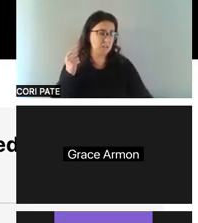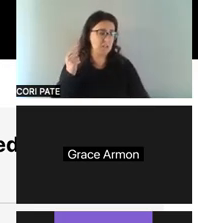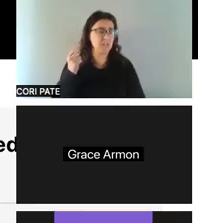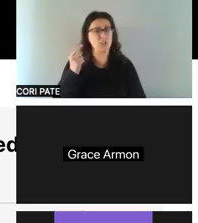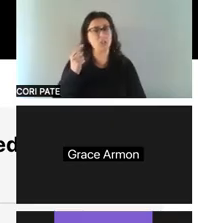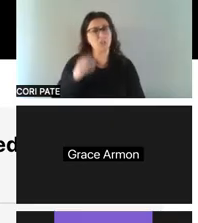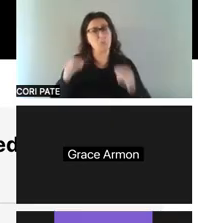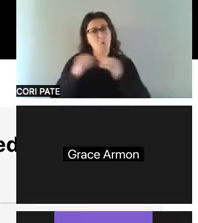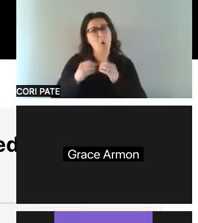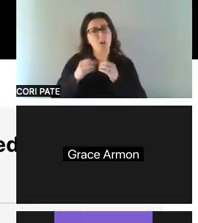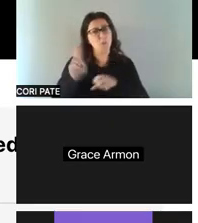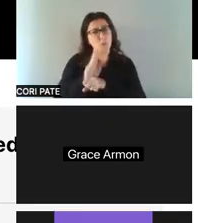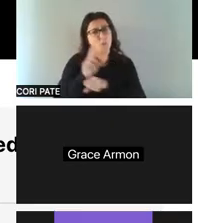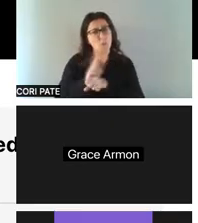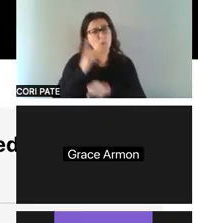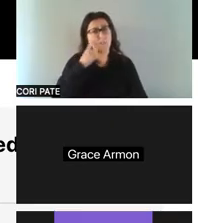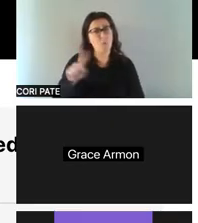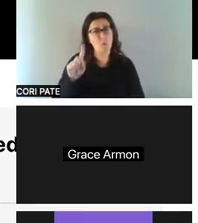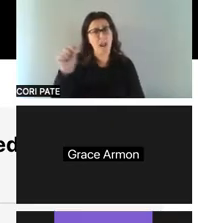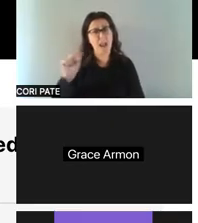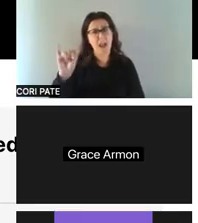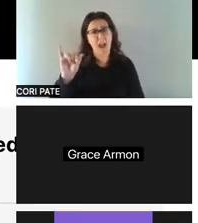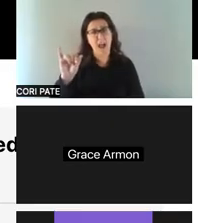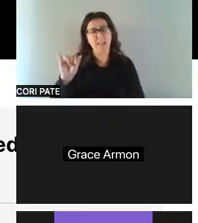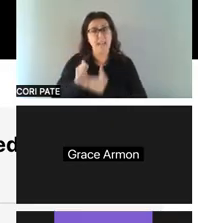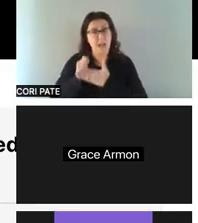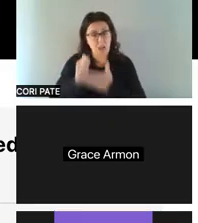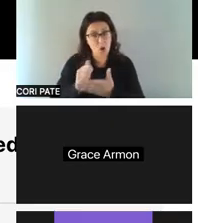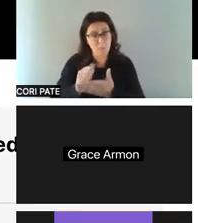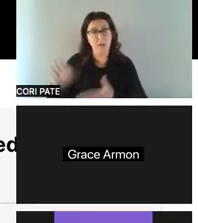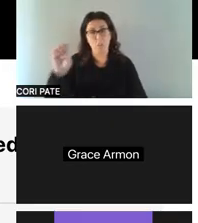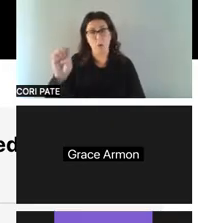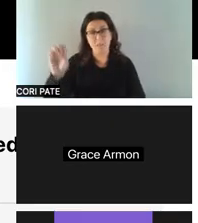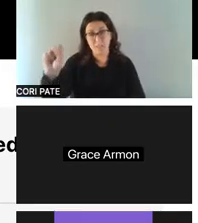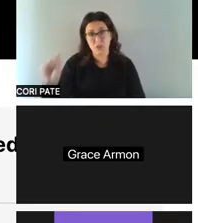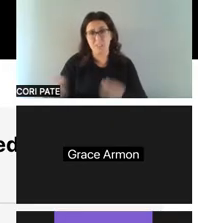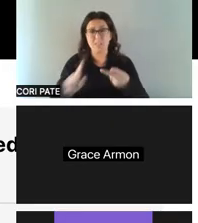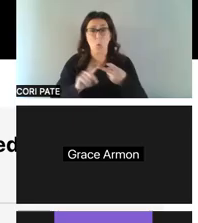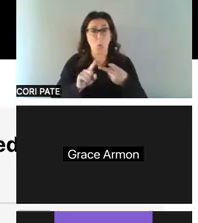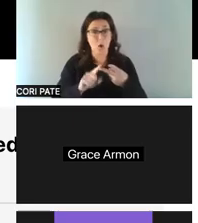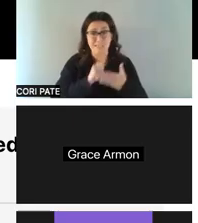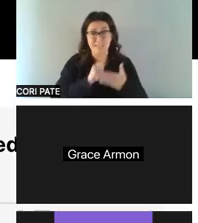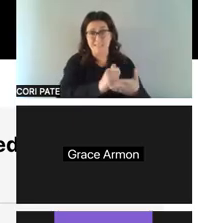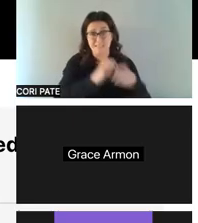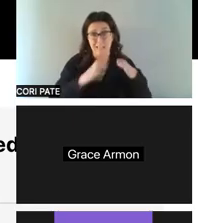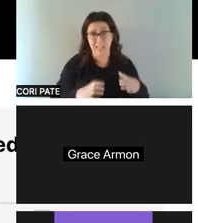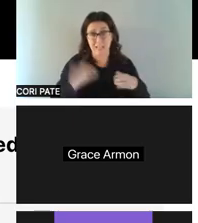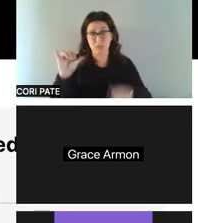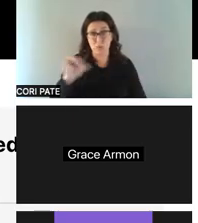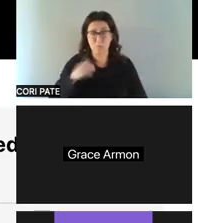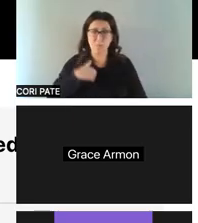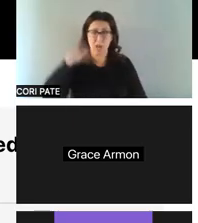AI to really assist the employment specialists or even assist clients too. I know that